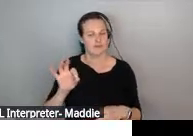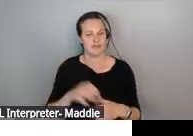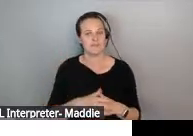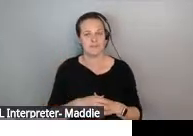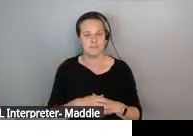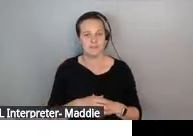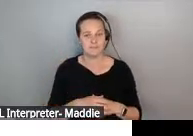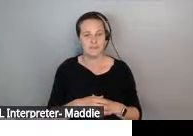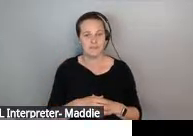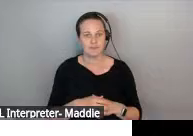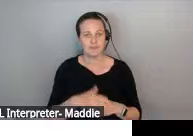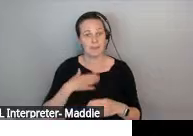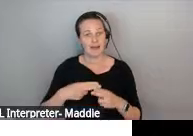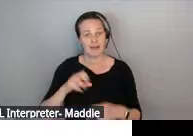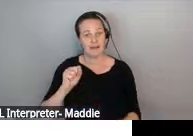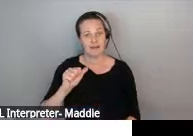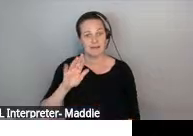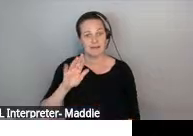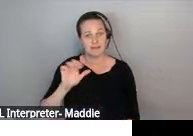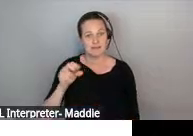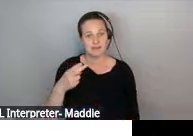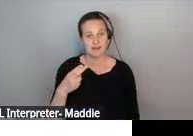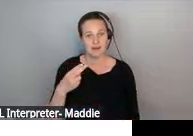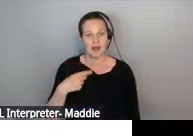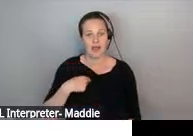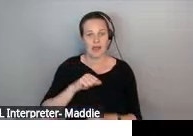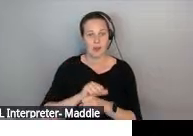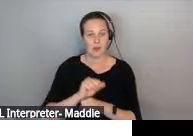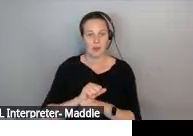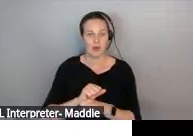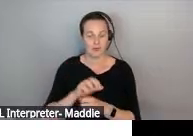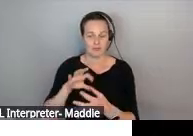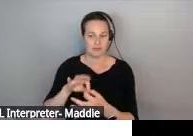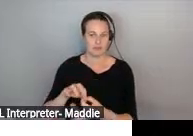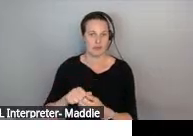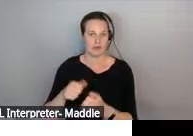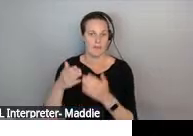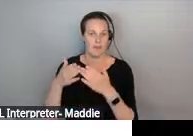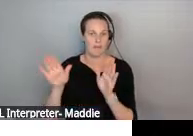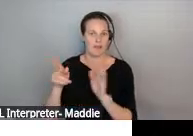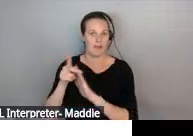So my name is Sarah, and I work primarily in the public policy space.